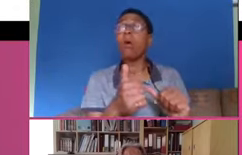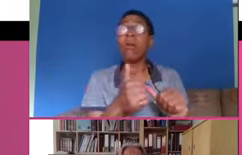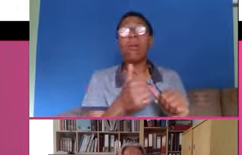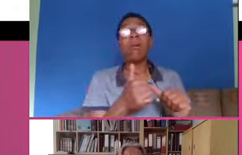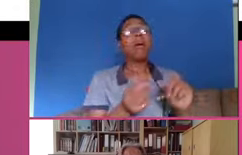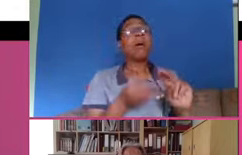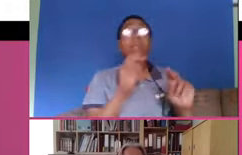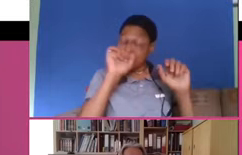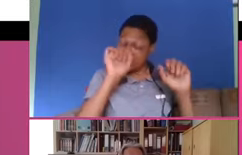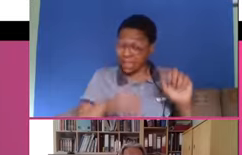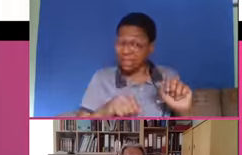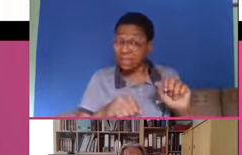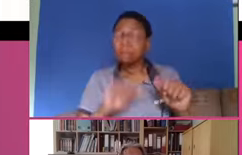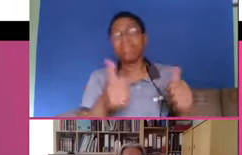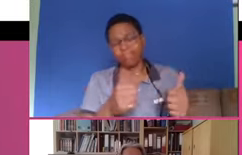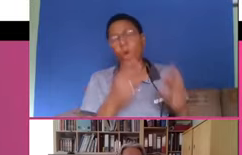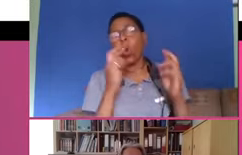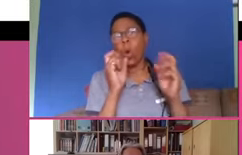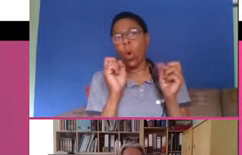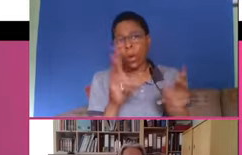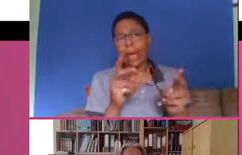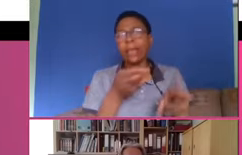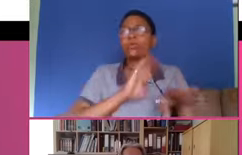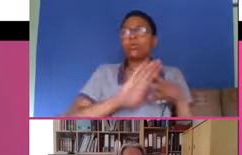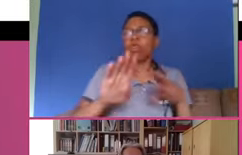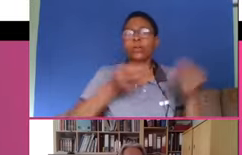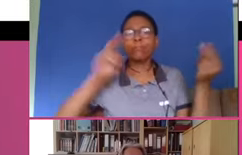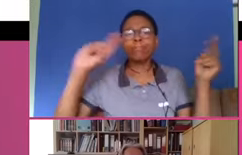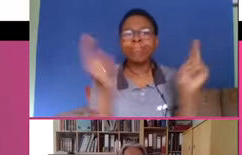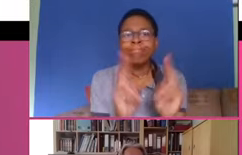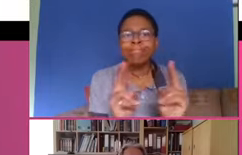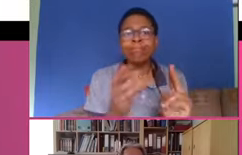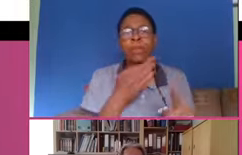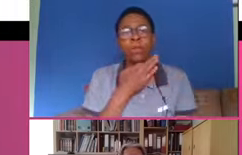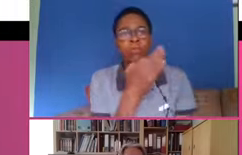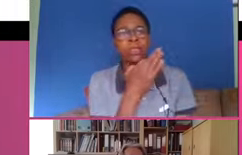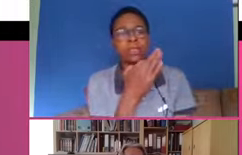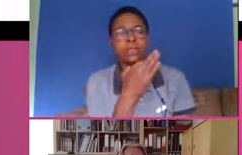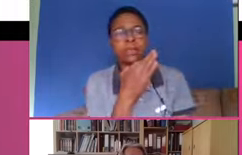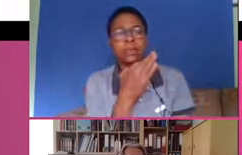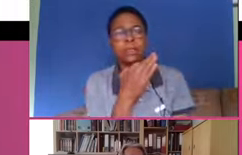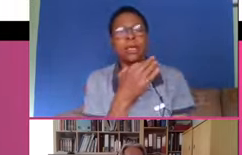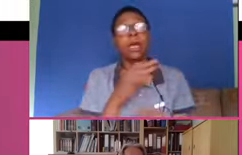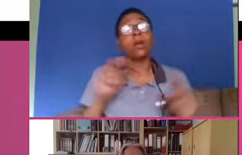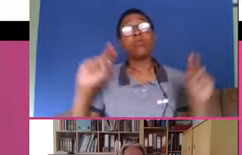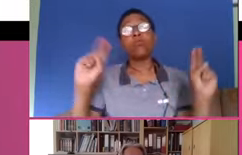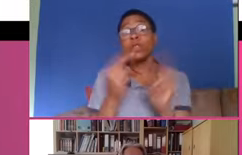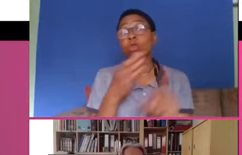risk of transmission between staff, workers, participants, and audiences.